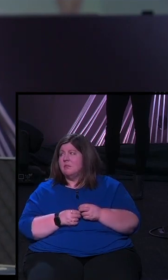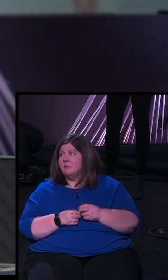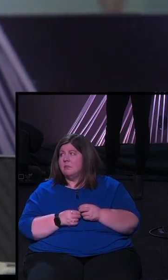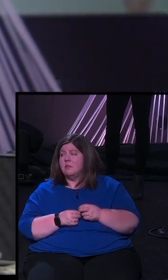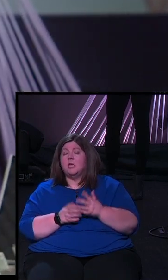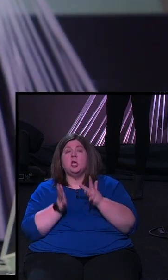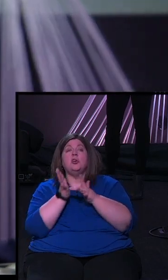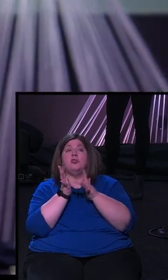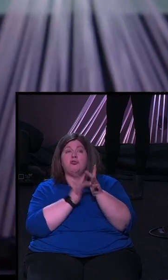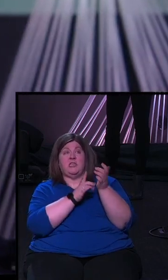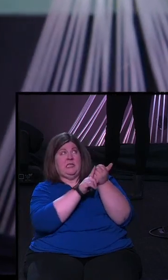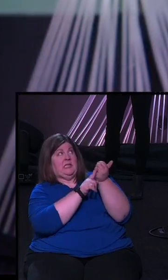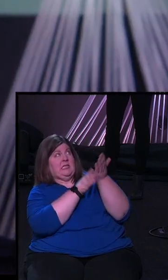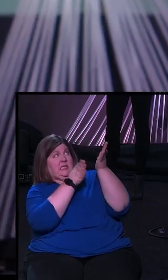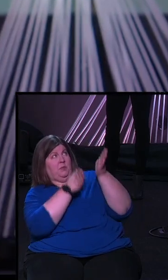Jesus is a person